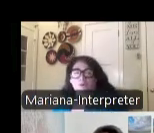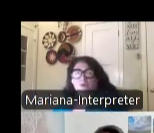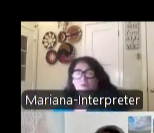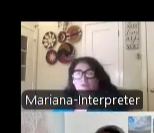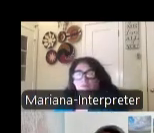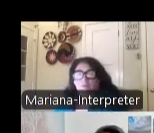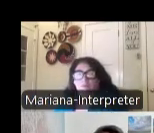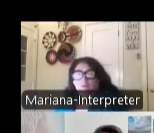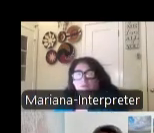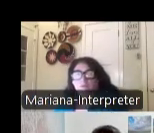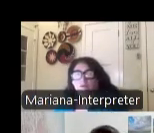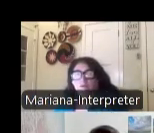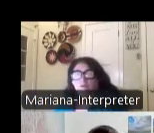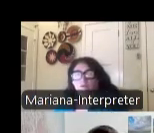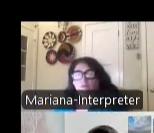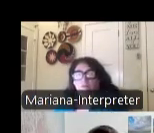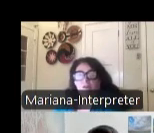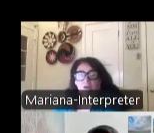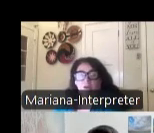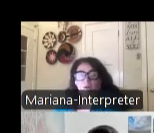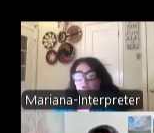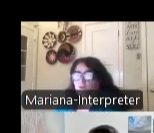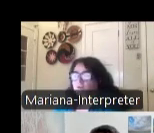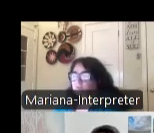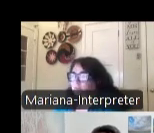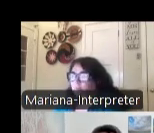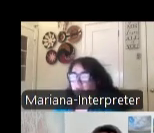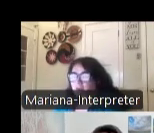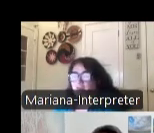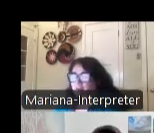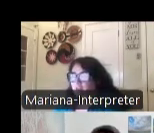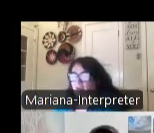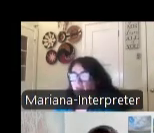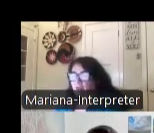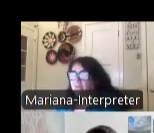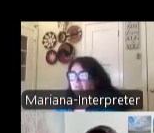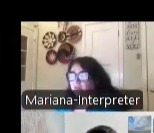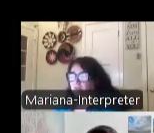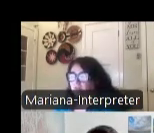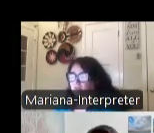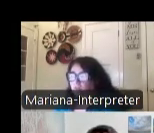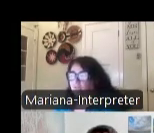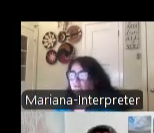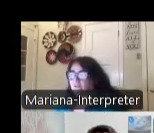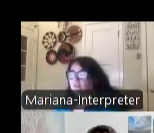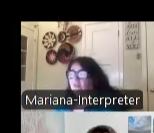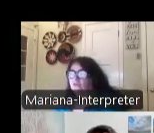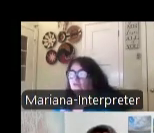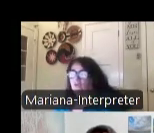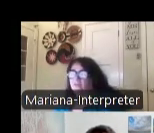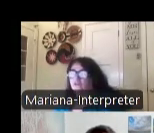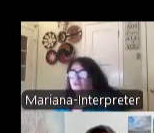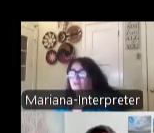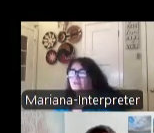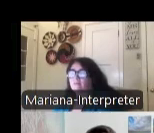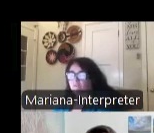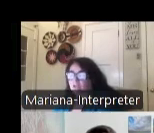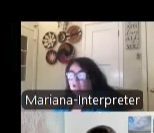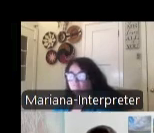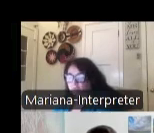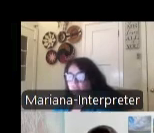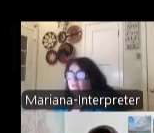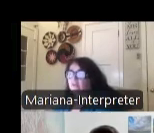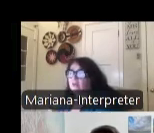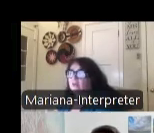long sequence of moderate to strong, low, occasionally extreme strength atmospheric rivers. What we found is that it